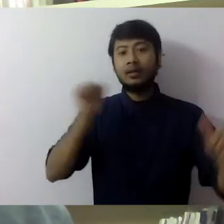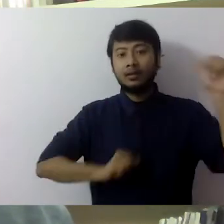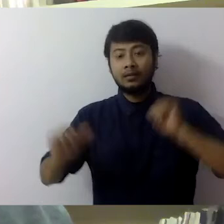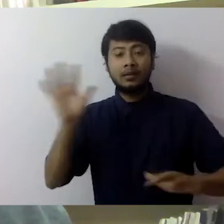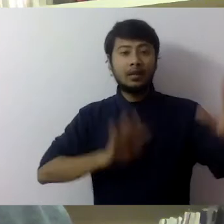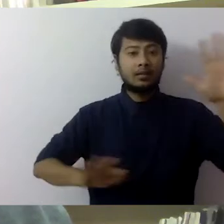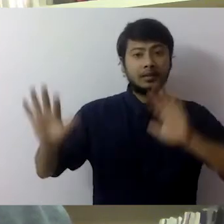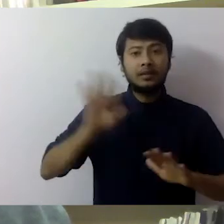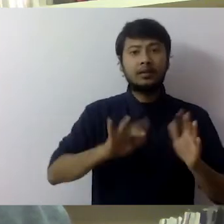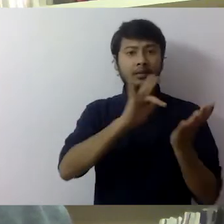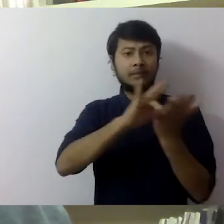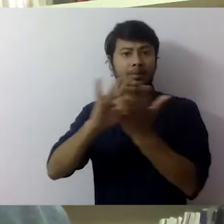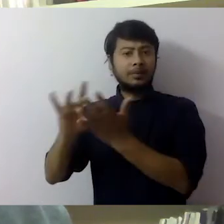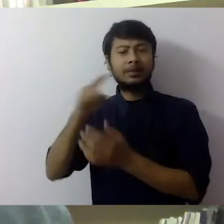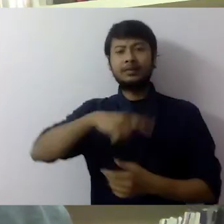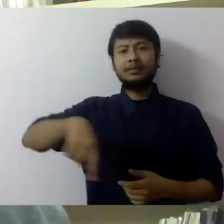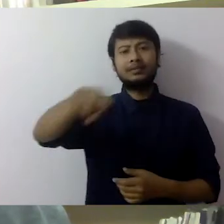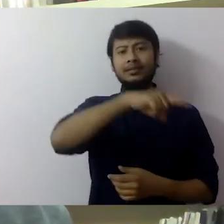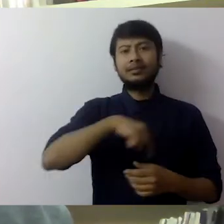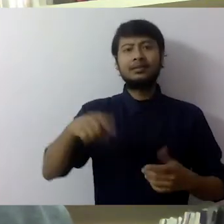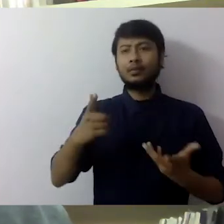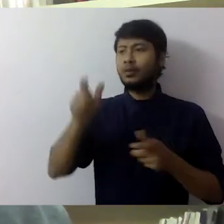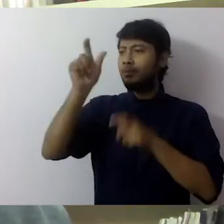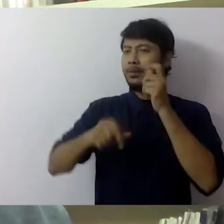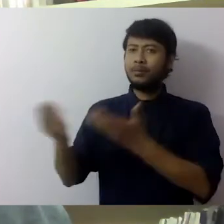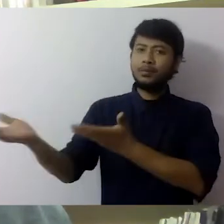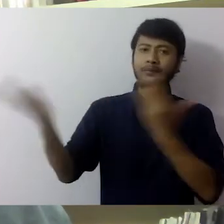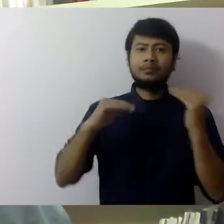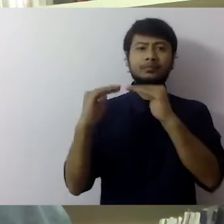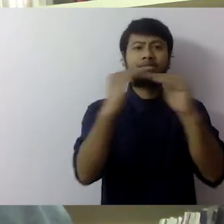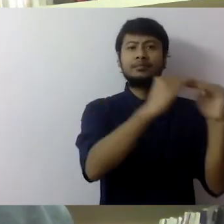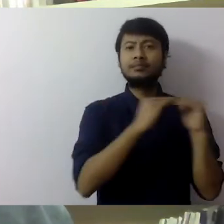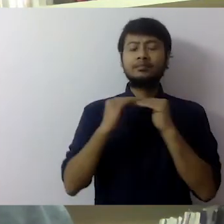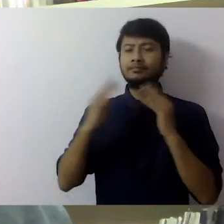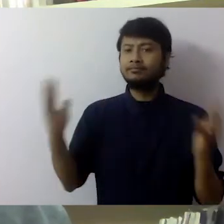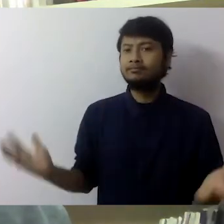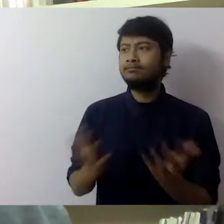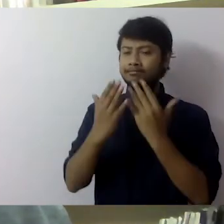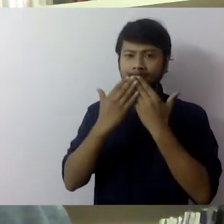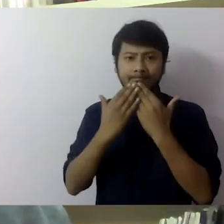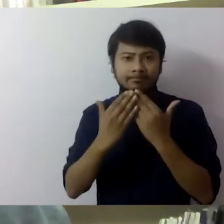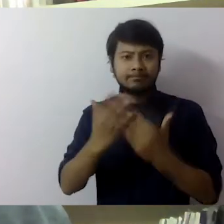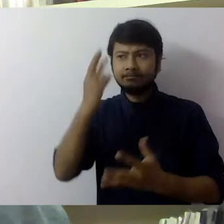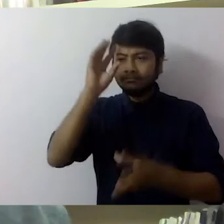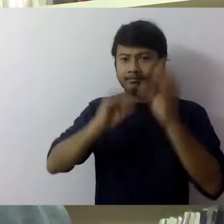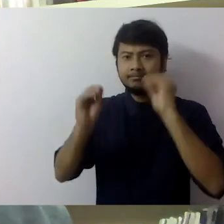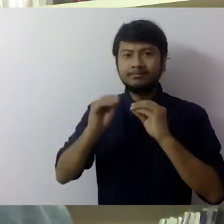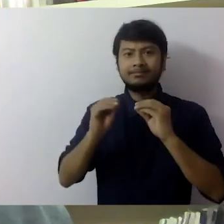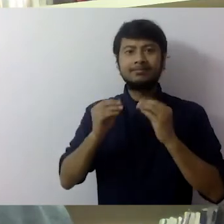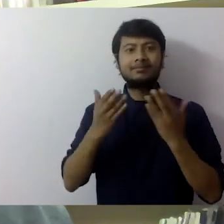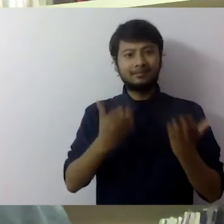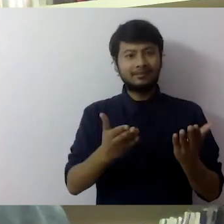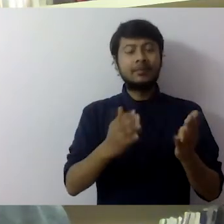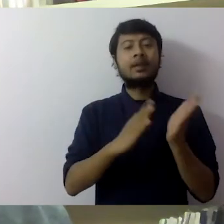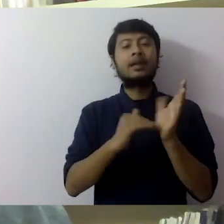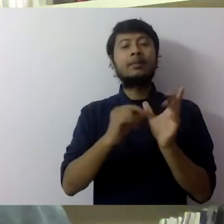vital public spaces that foster a vibrant and inclusive democratic spirit. From my conversations with Abhishek, I know that MAP